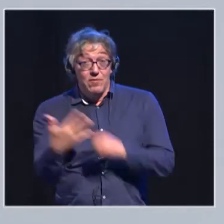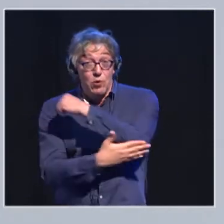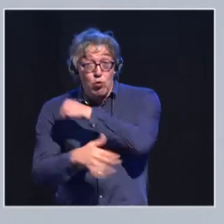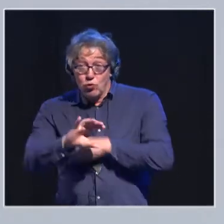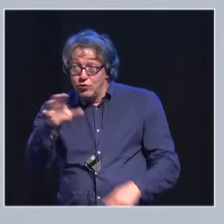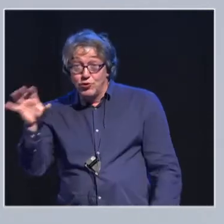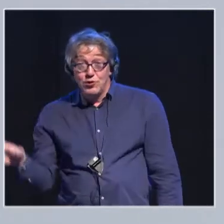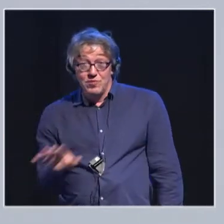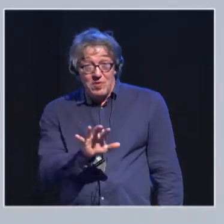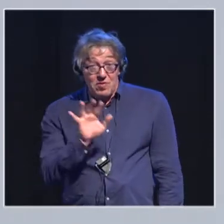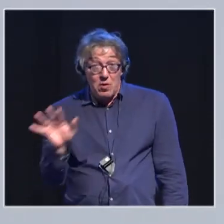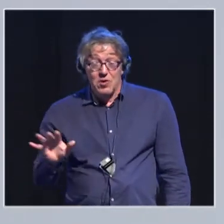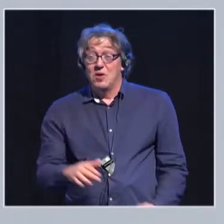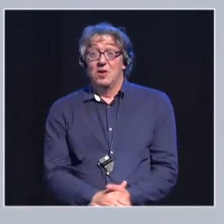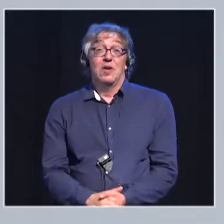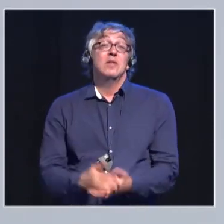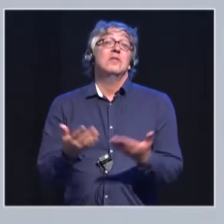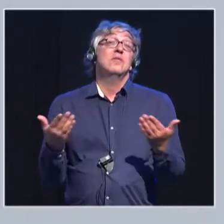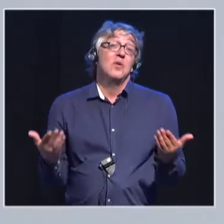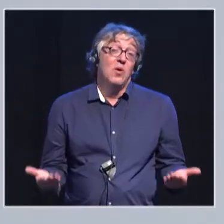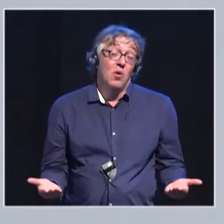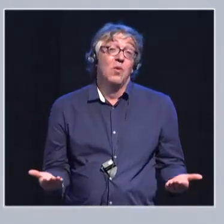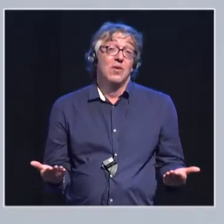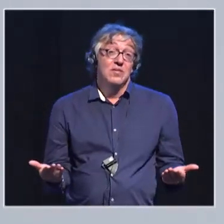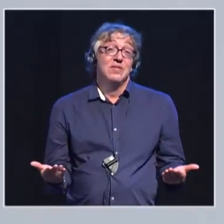as they say in French, relativiser. So just,